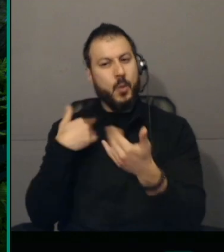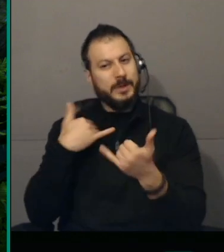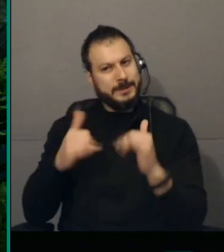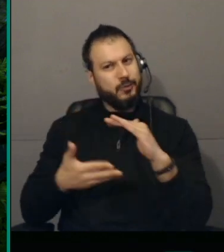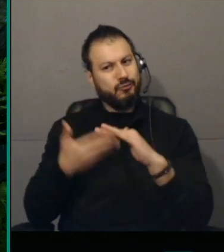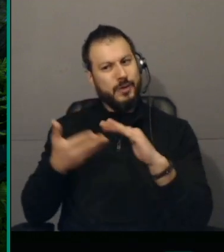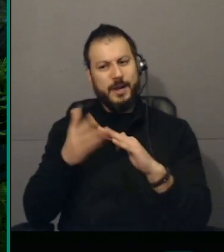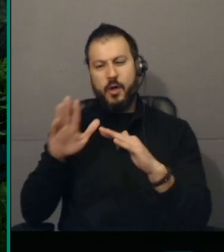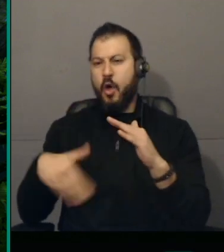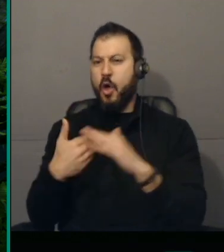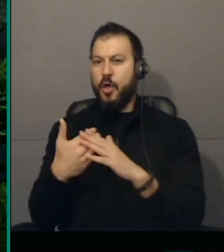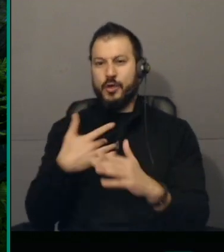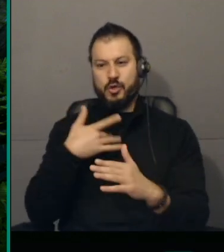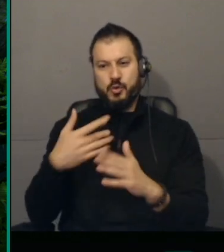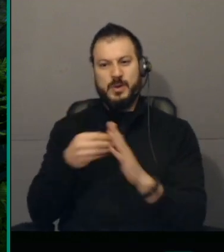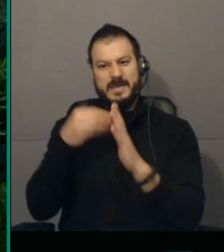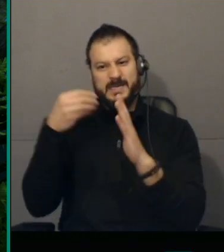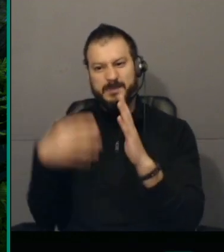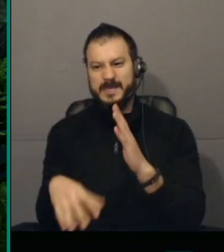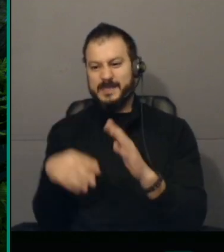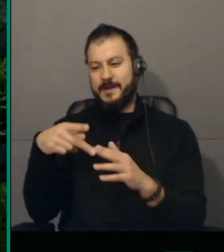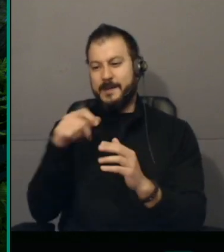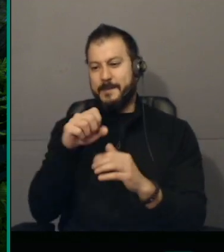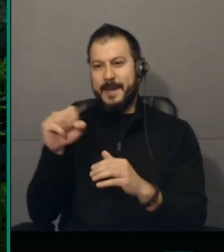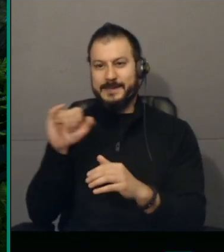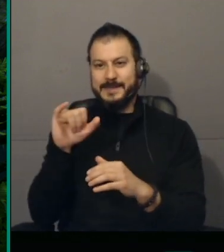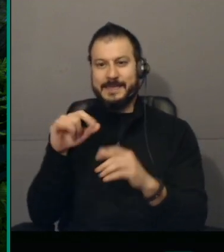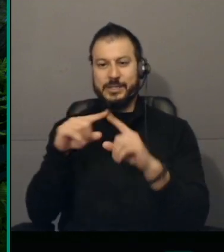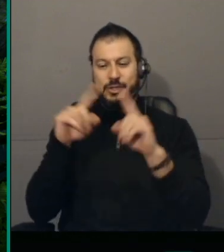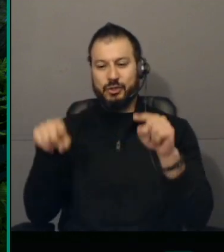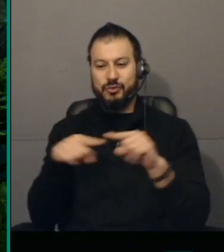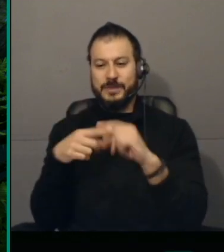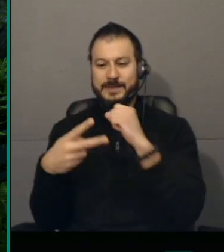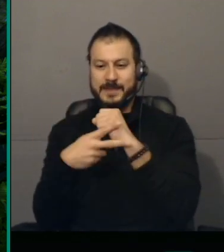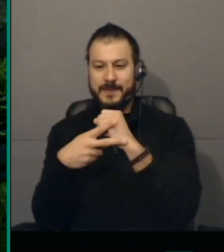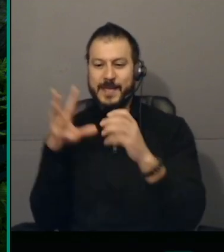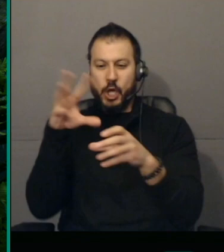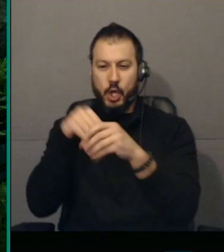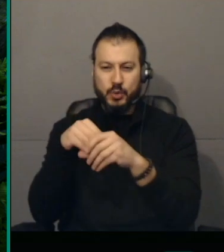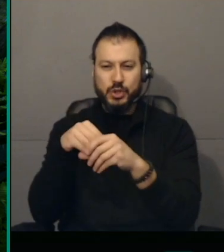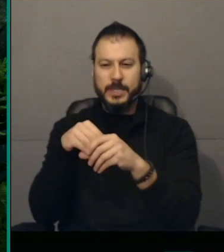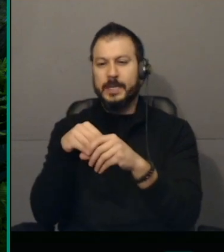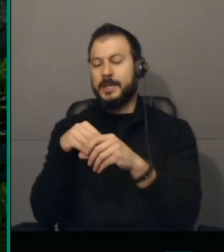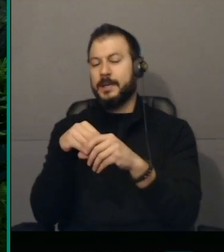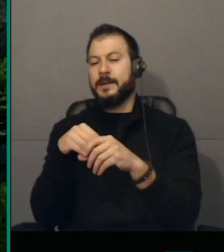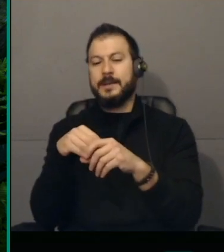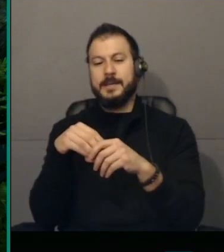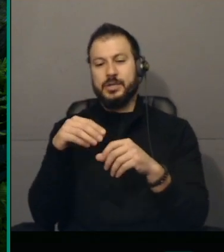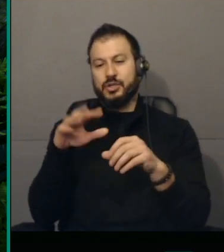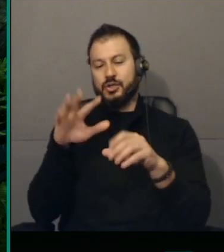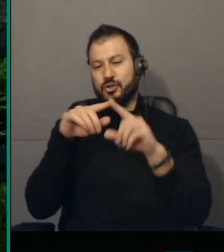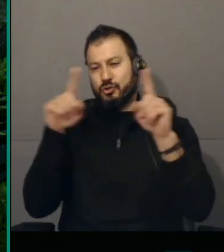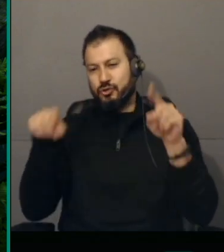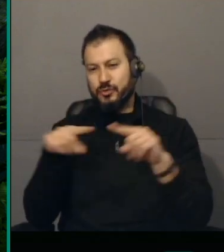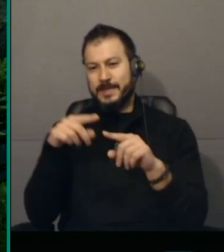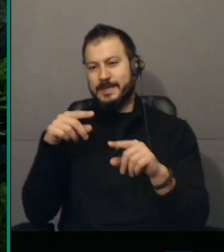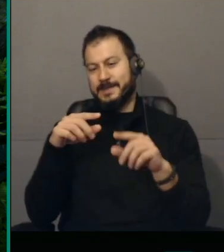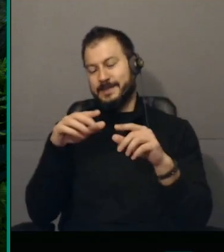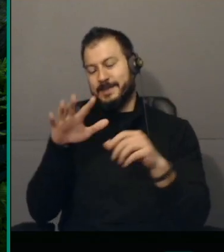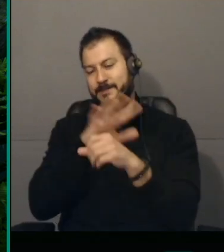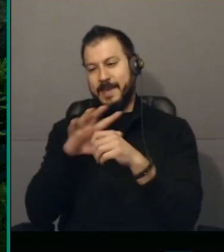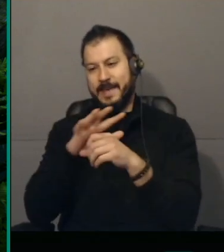still running all the usual expensive passes on that geometry, like screen space ambient occlusion and screen space global